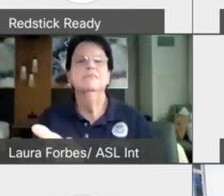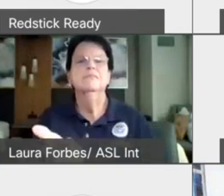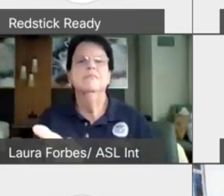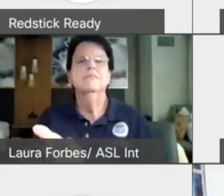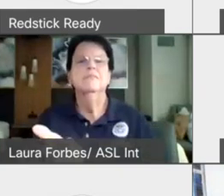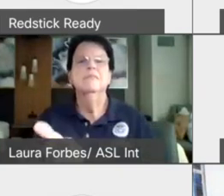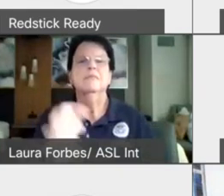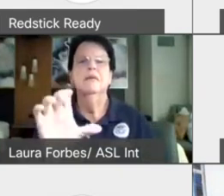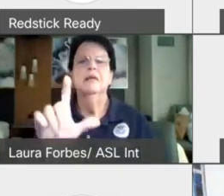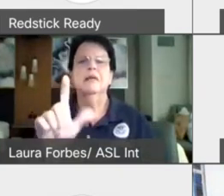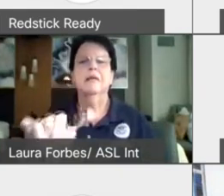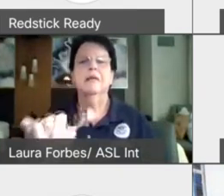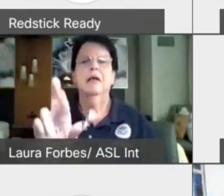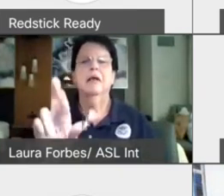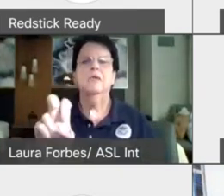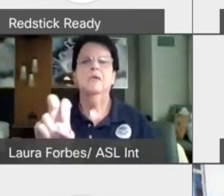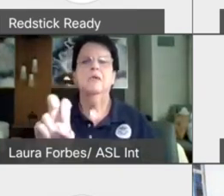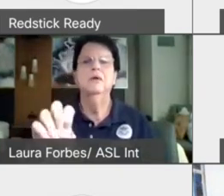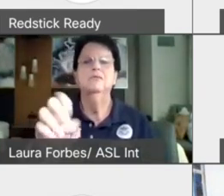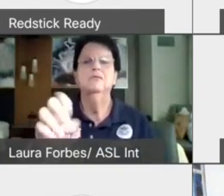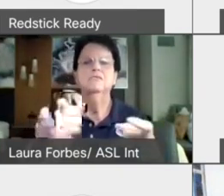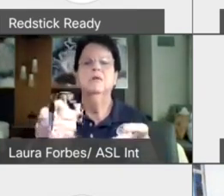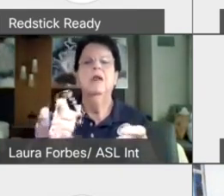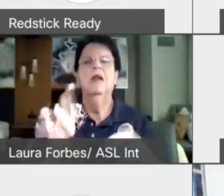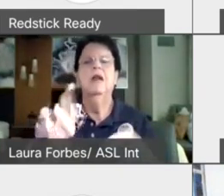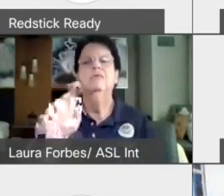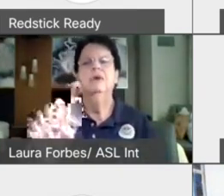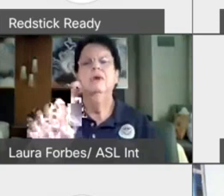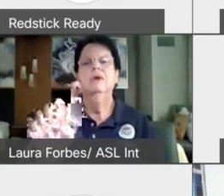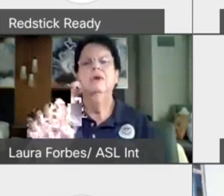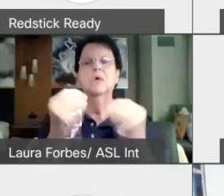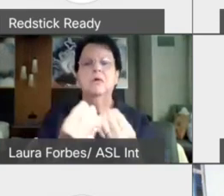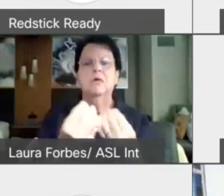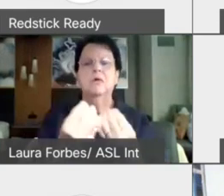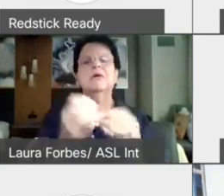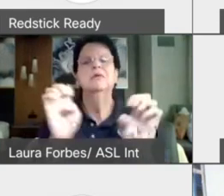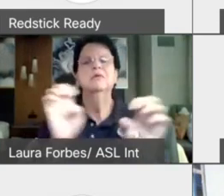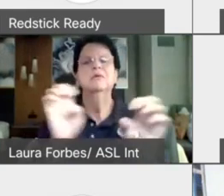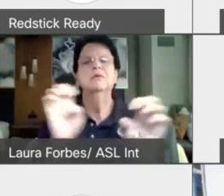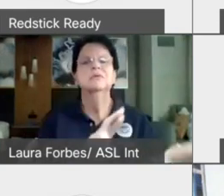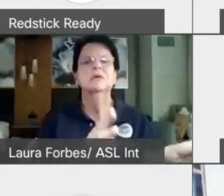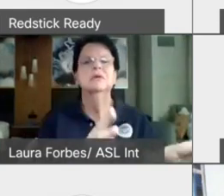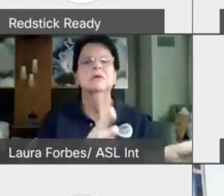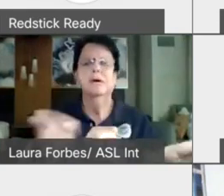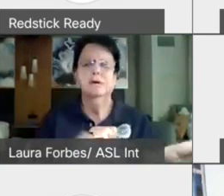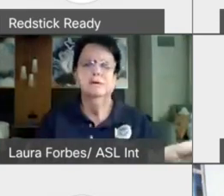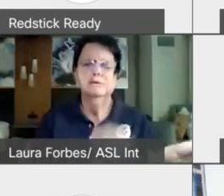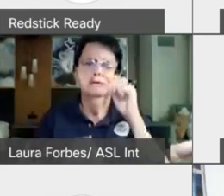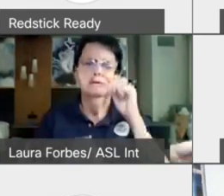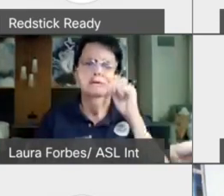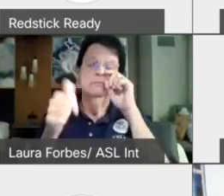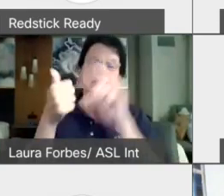Clay Reeves, the director of the Mayor's Office of Homeland Security and Emergency Preparedness, and he is going to offer